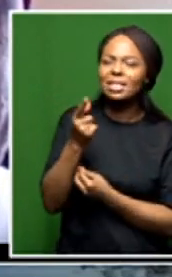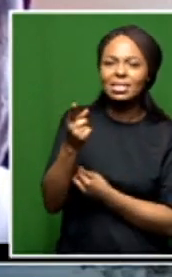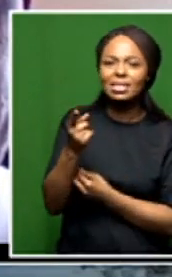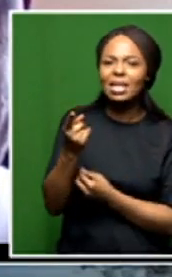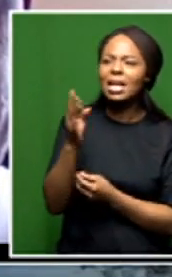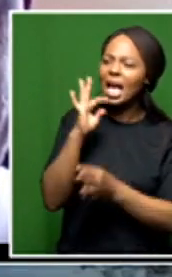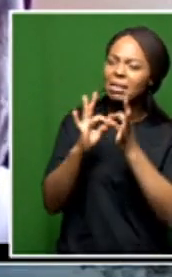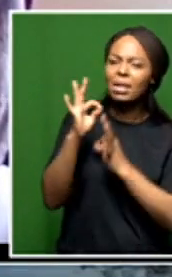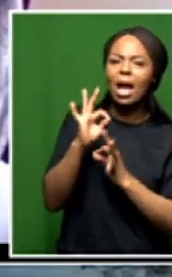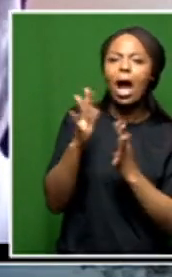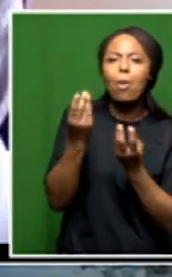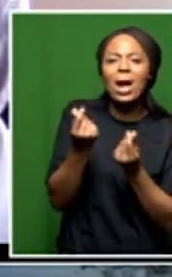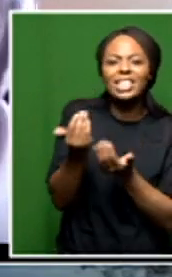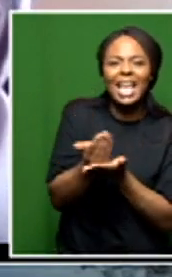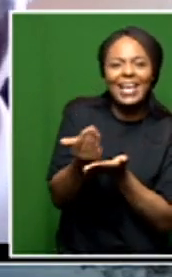should save.